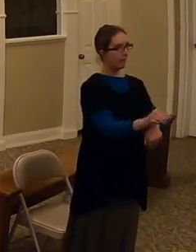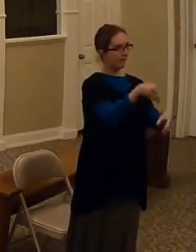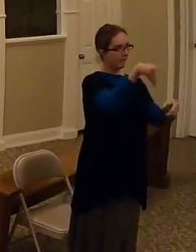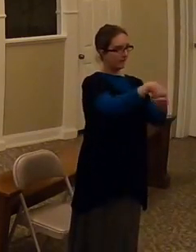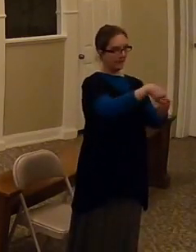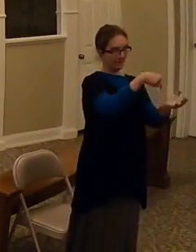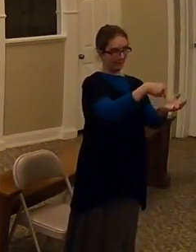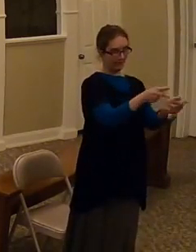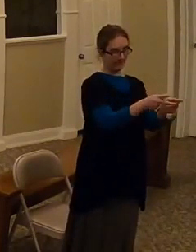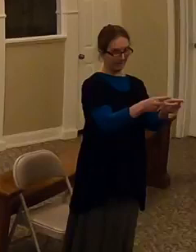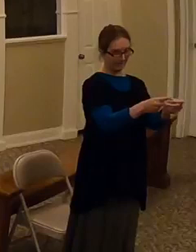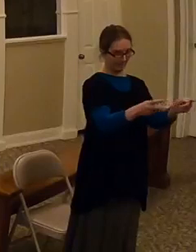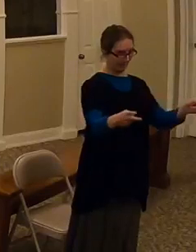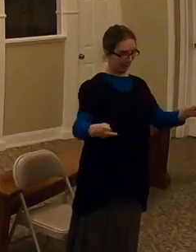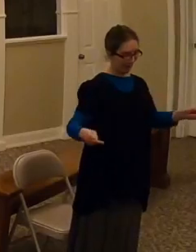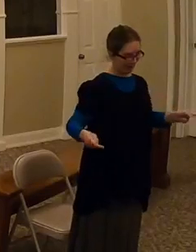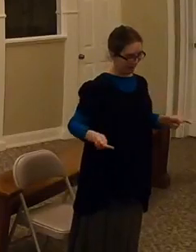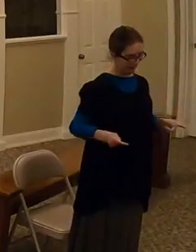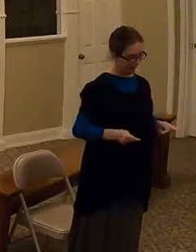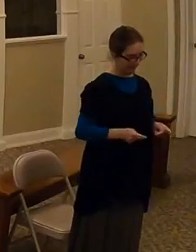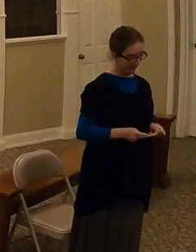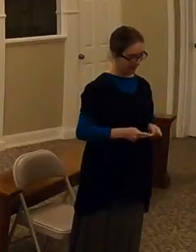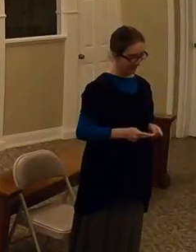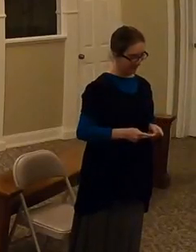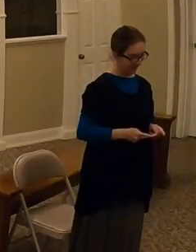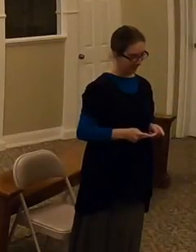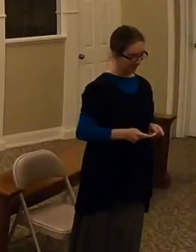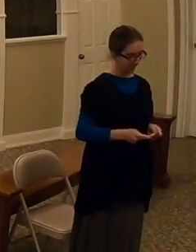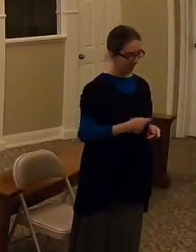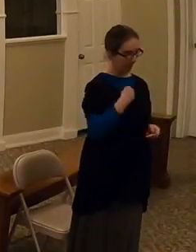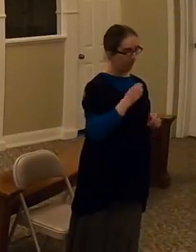praise the name of Jesus tonight, God.